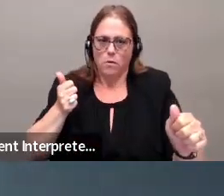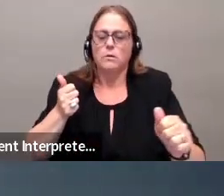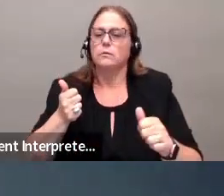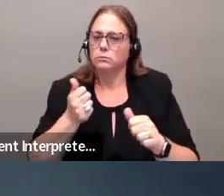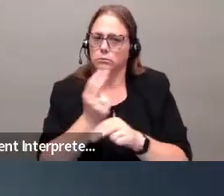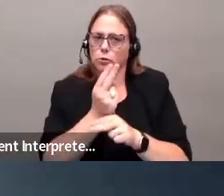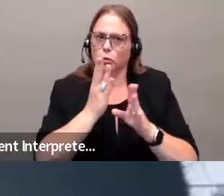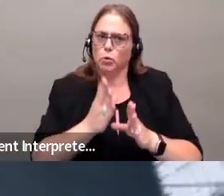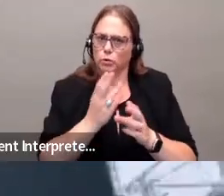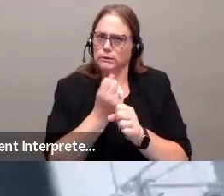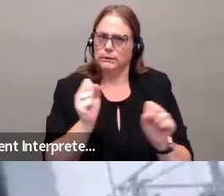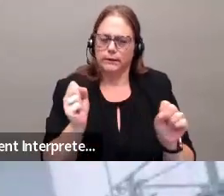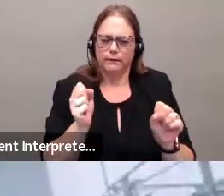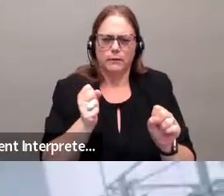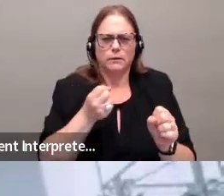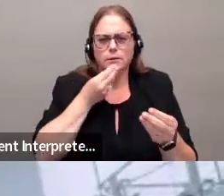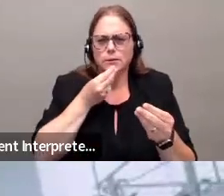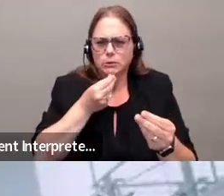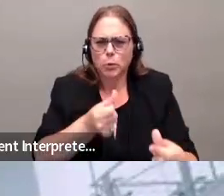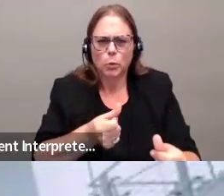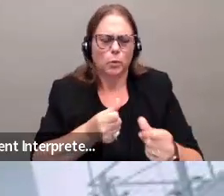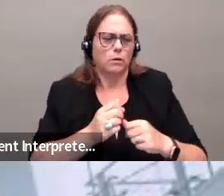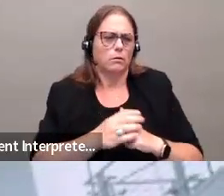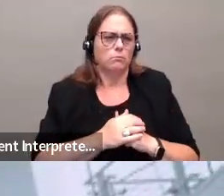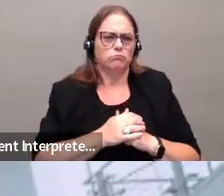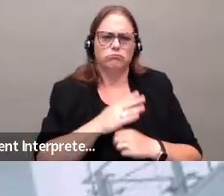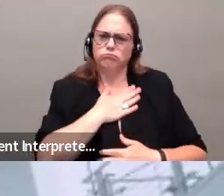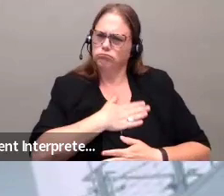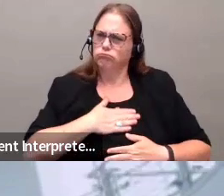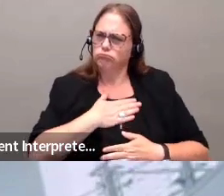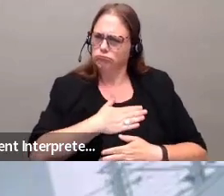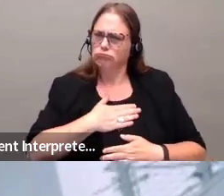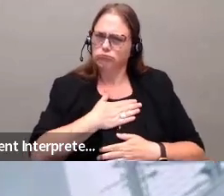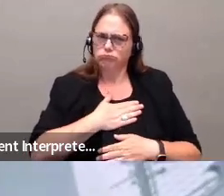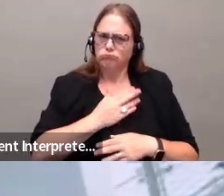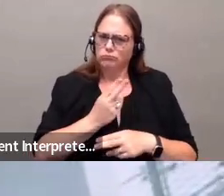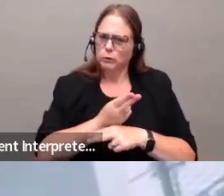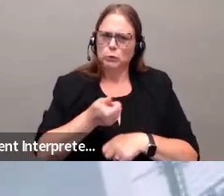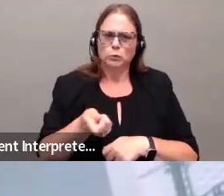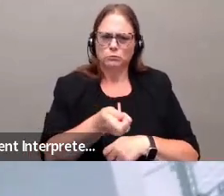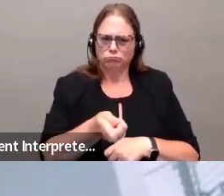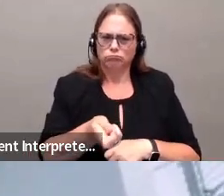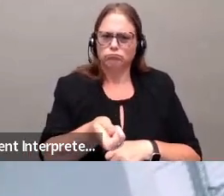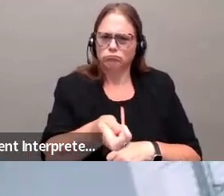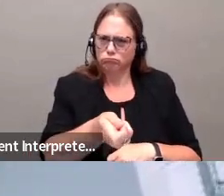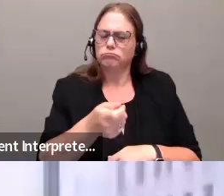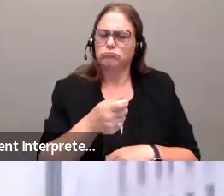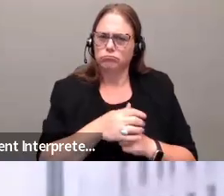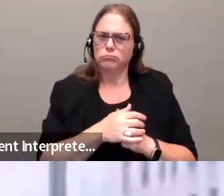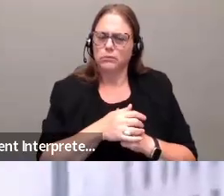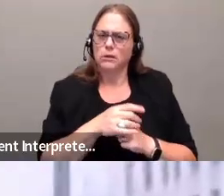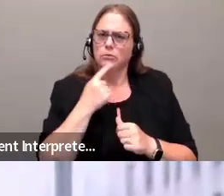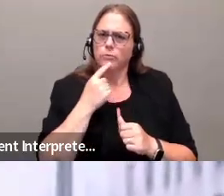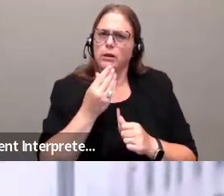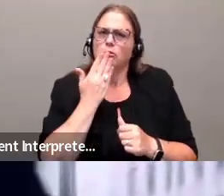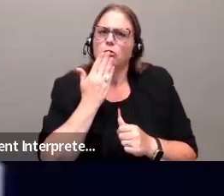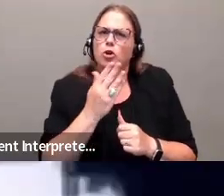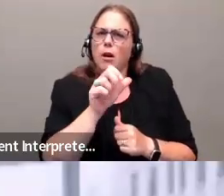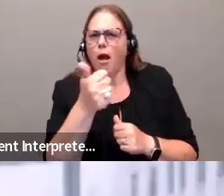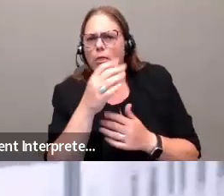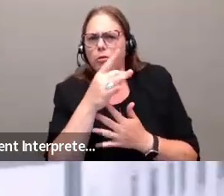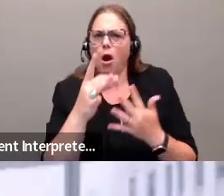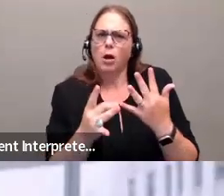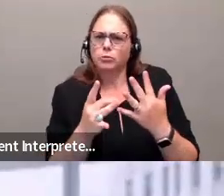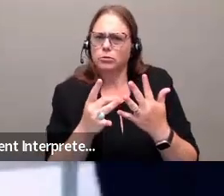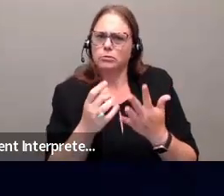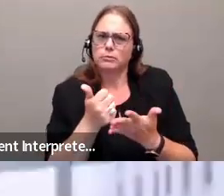It's very smooth, very enjoyable to use, and really providing an alternative that can really help them get back on their feet